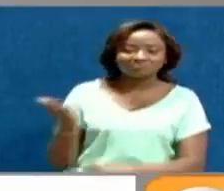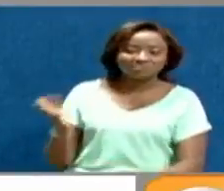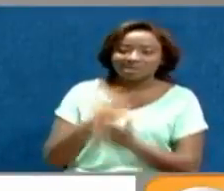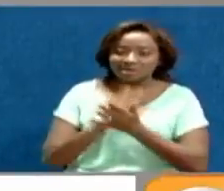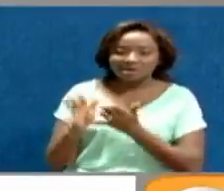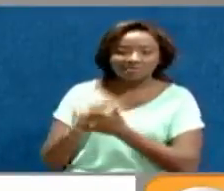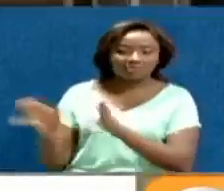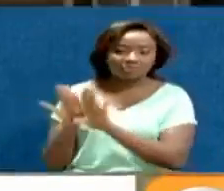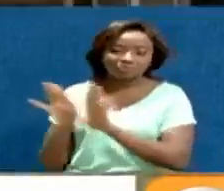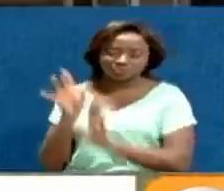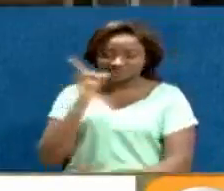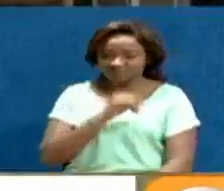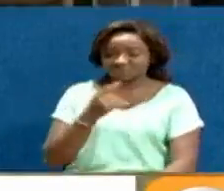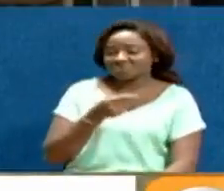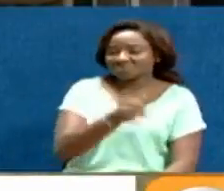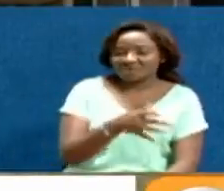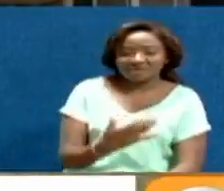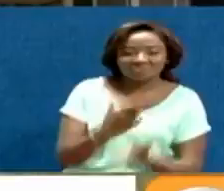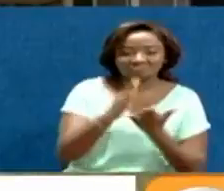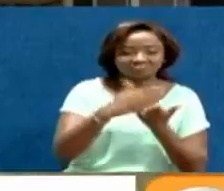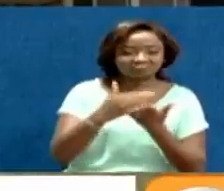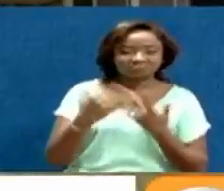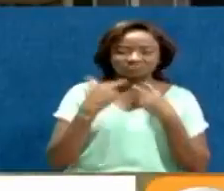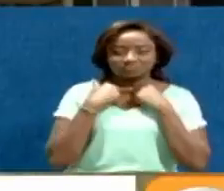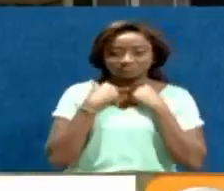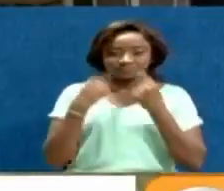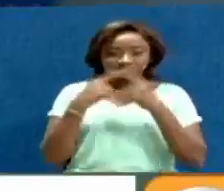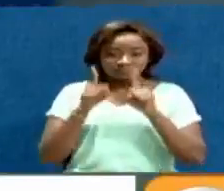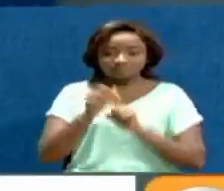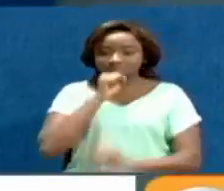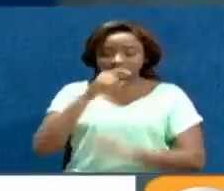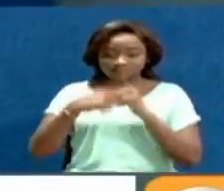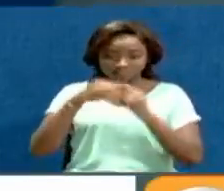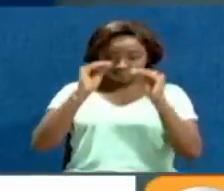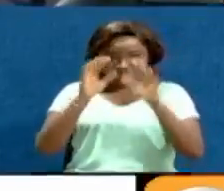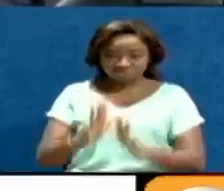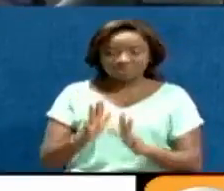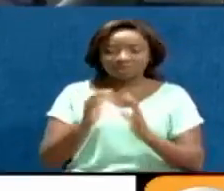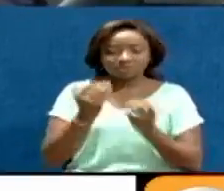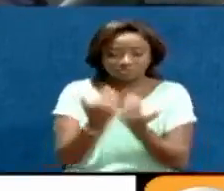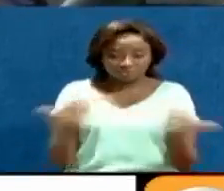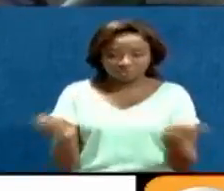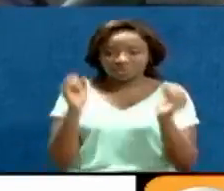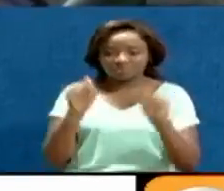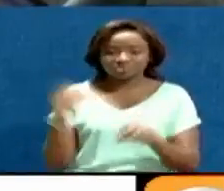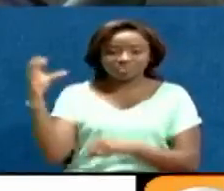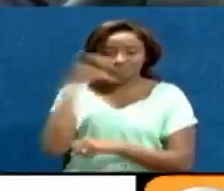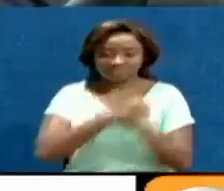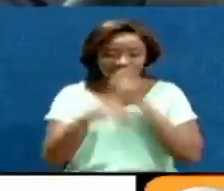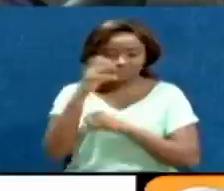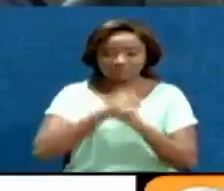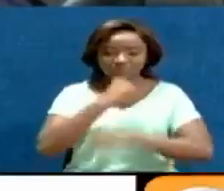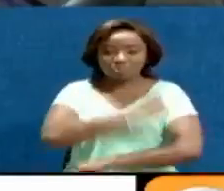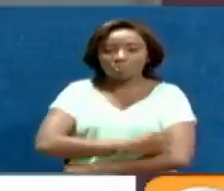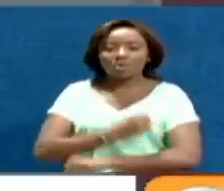Consequently, over 56,000 learners will be affected and could be forced to seek places in public schools that are either fully